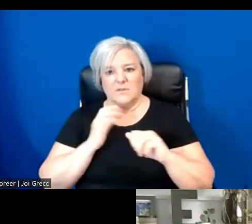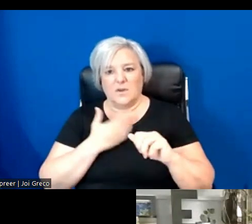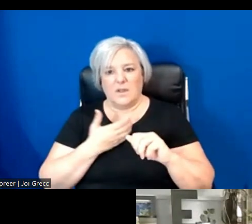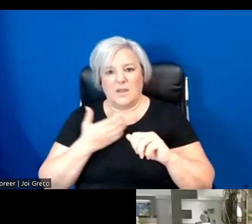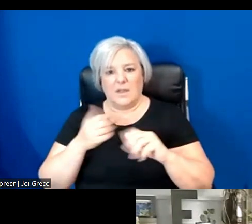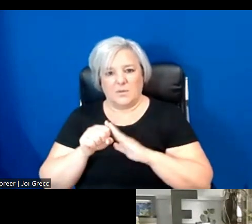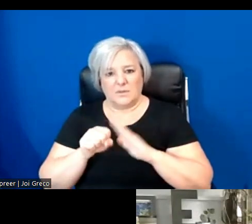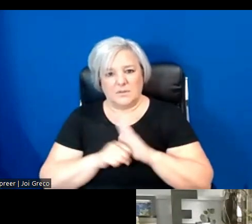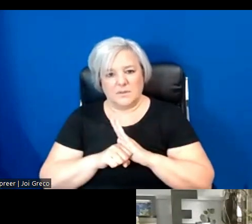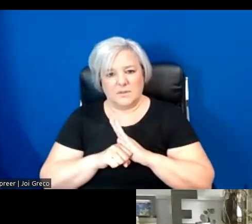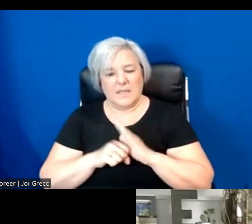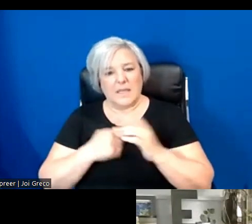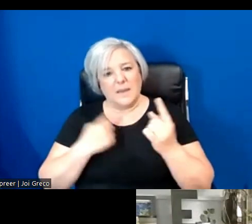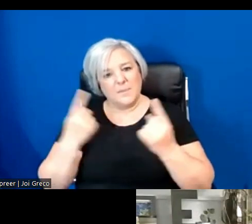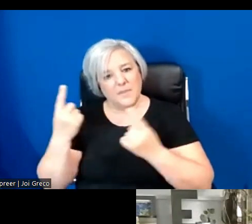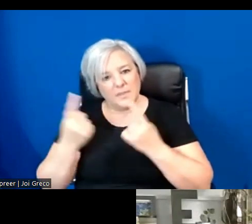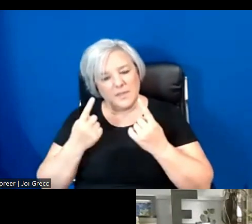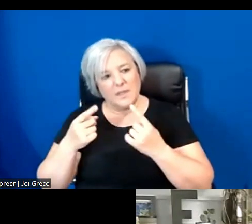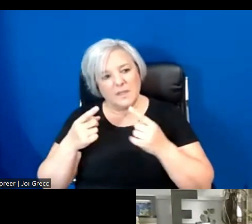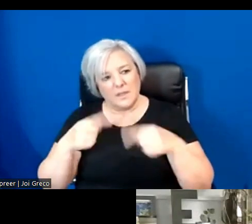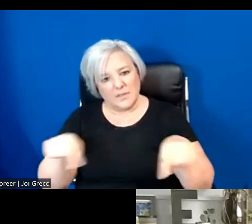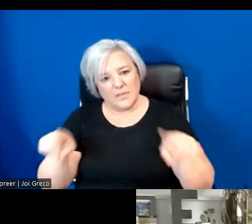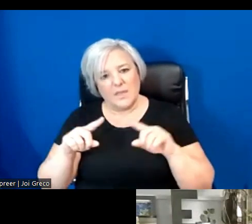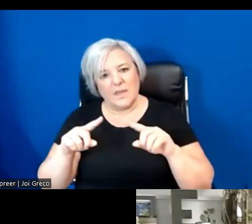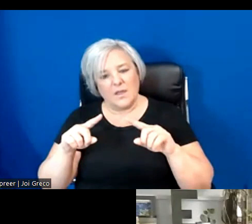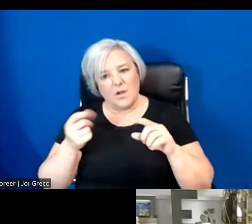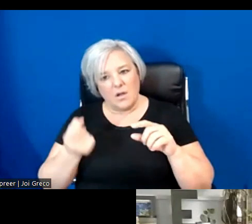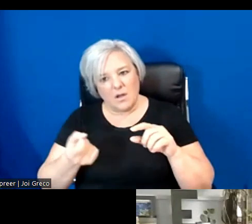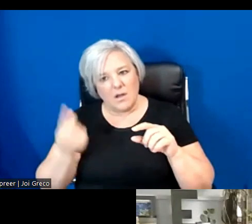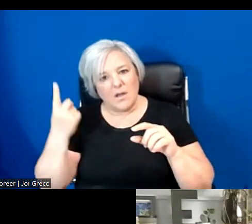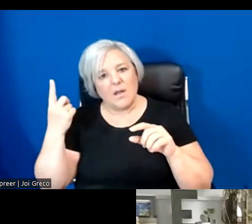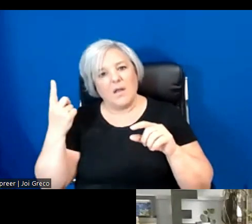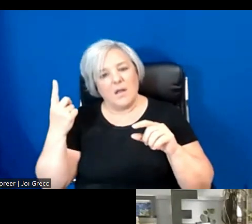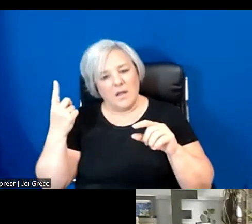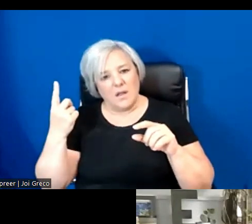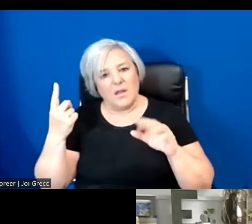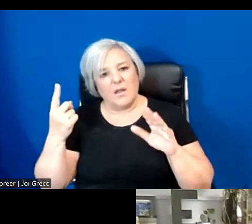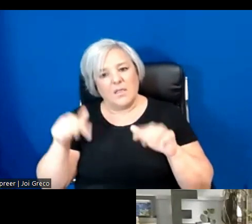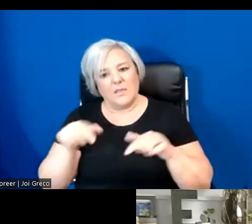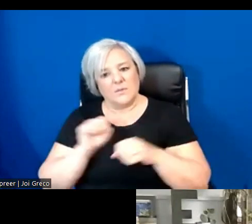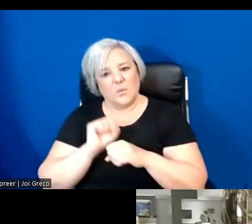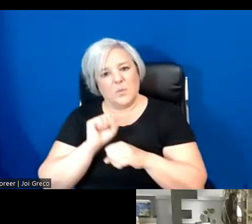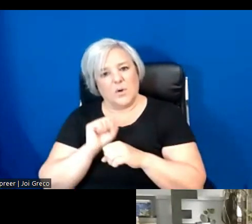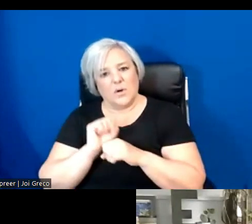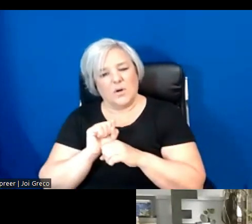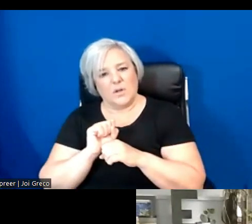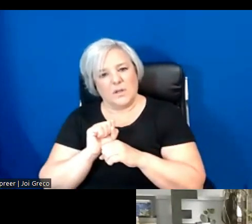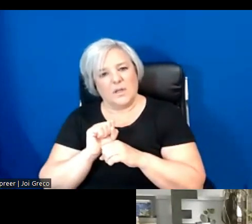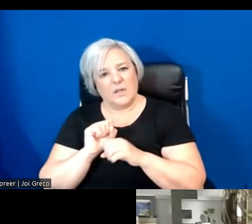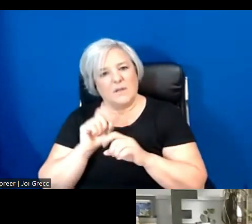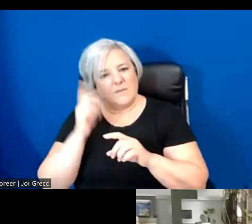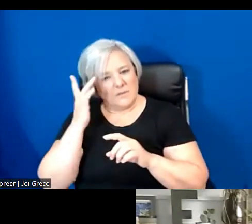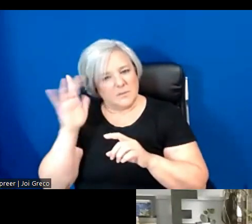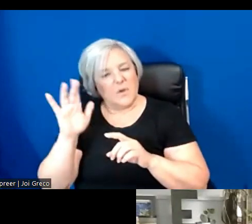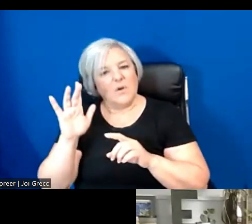our state. And I think those are the ones that are grasping onto this work in a very smart